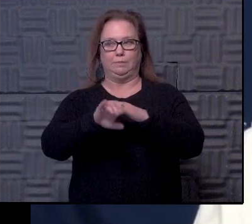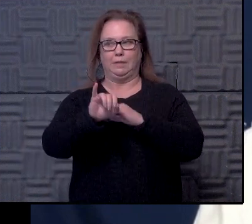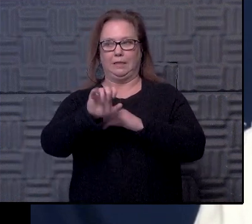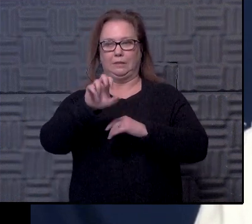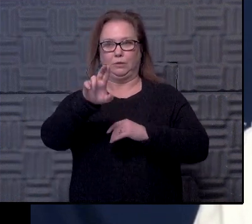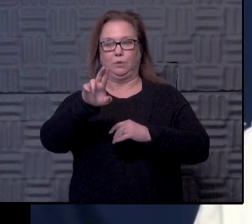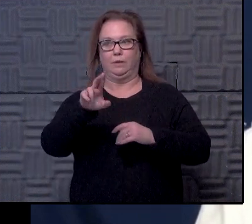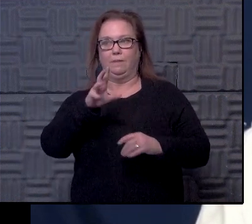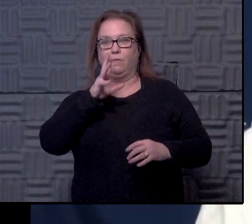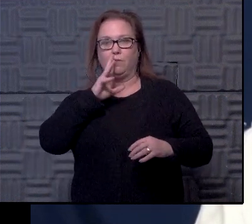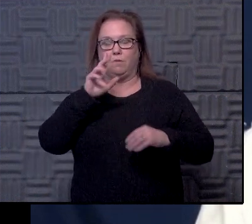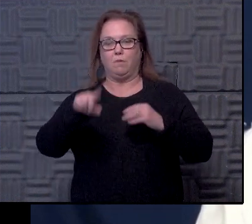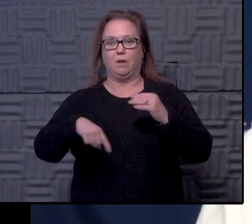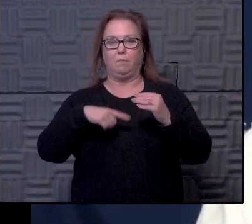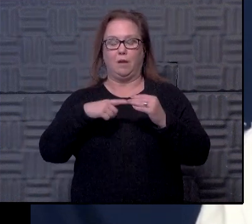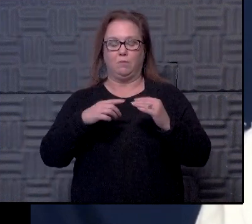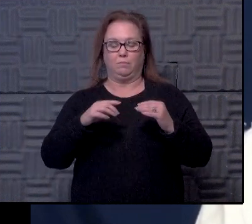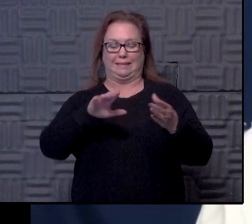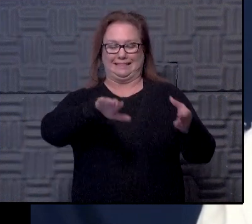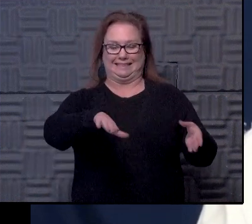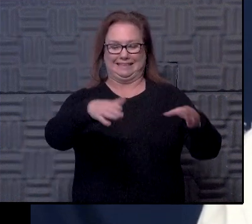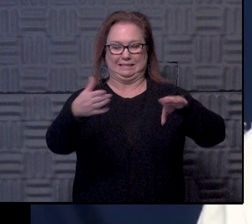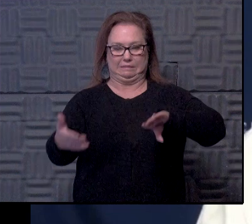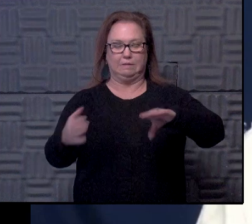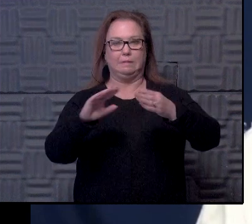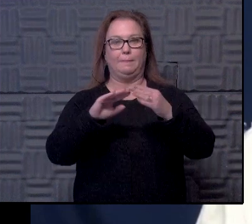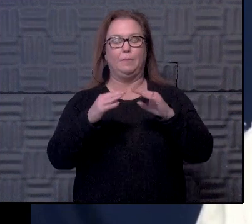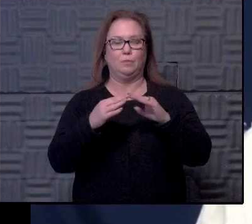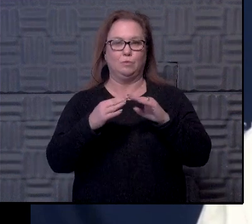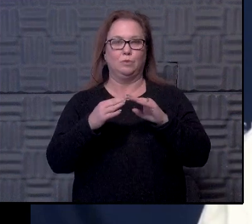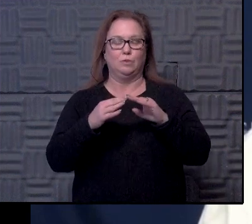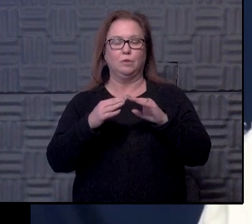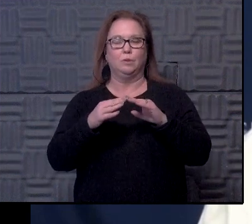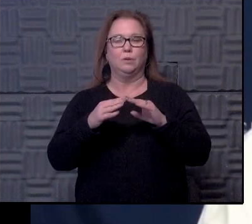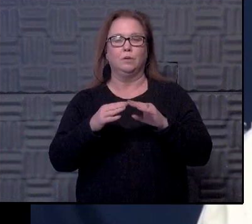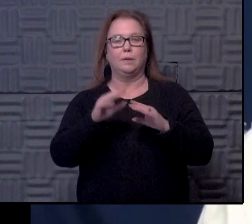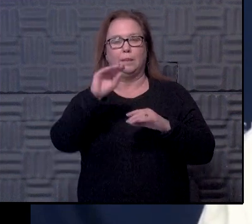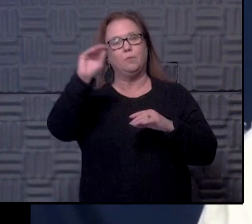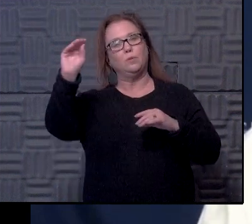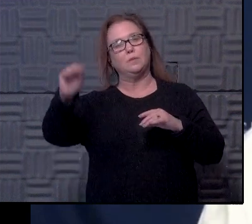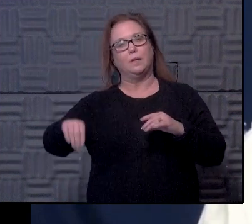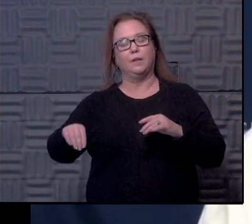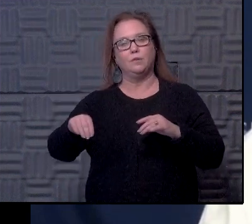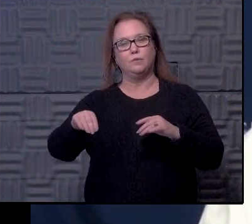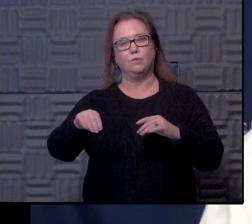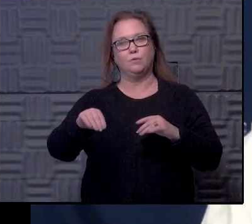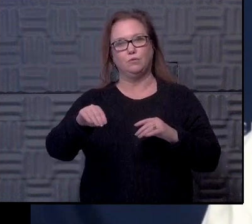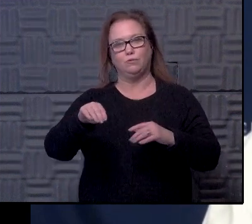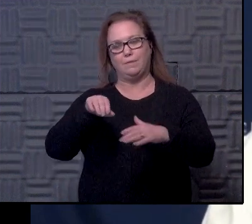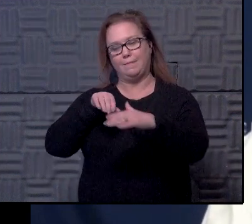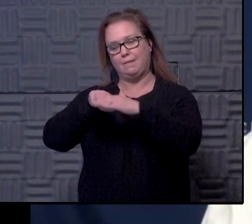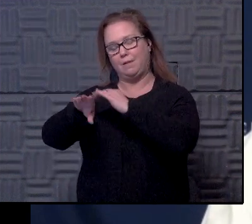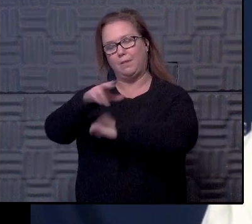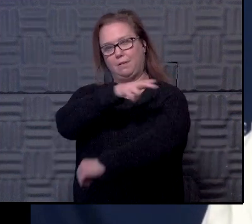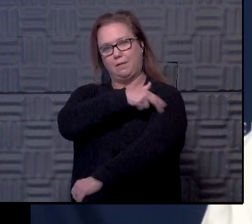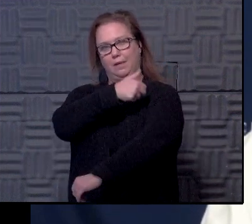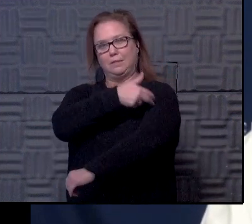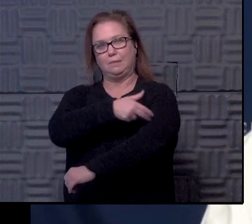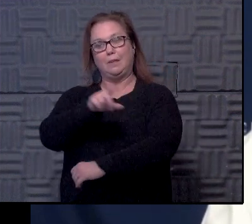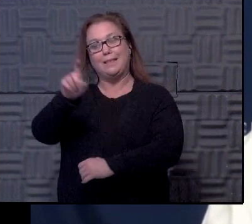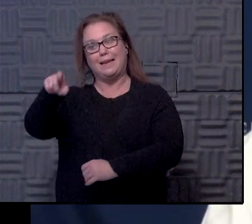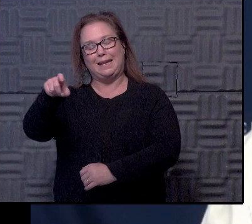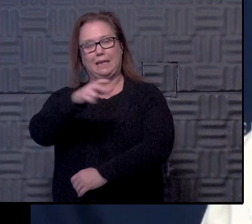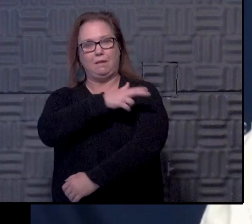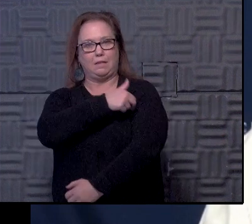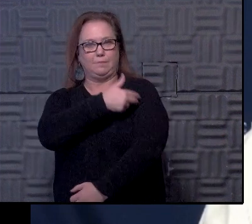said, if we talk about mortality rates, meaning the percentage of those that hit the hospital, that need hospitalization,